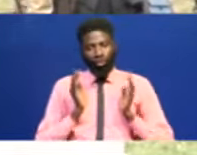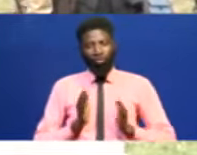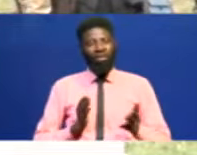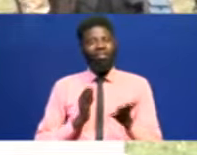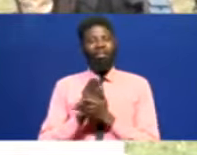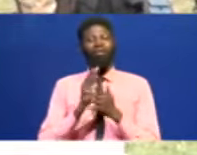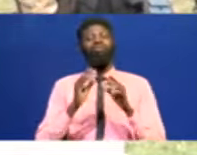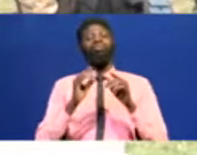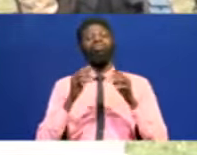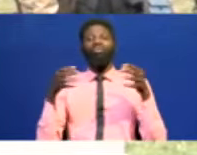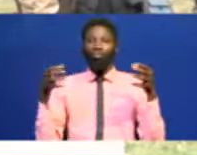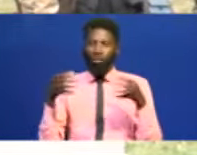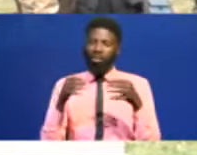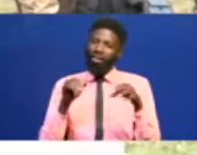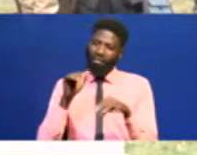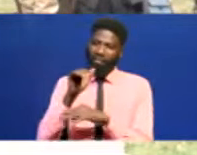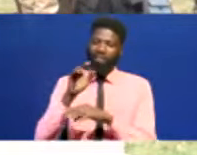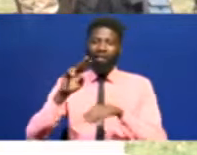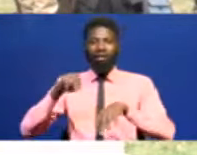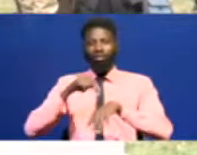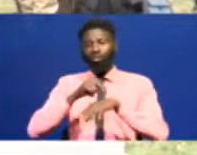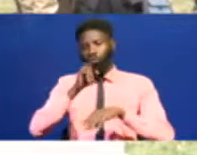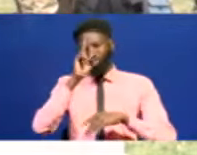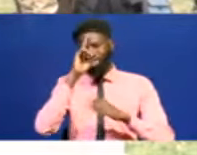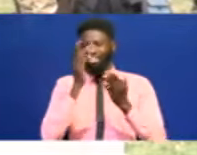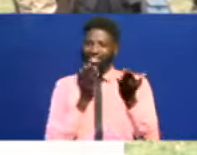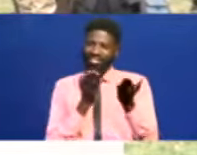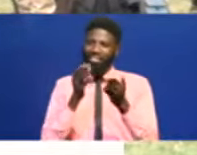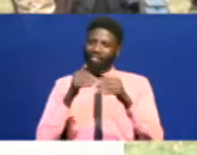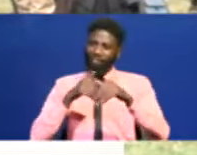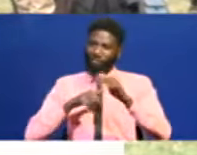the National Police Service to be guided by the law and